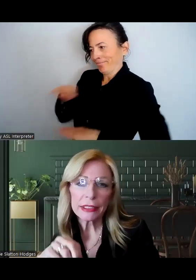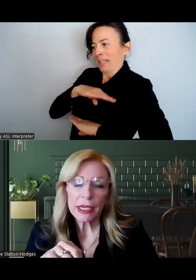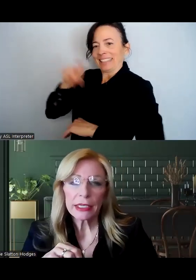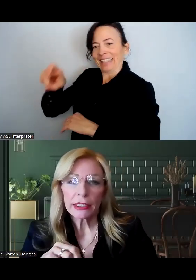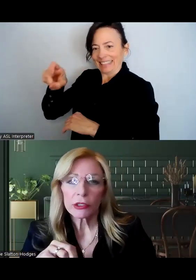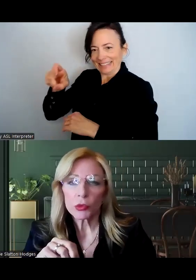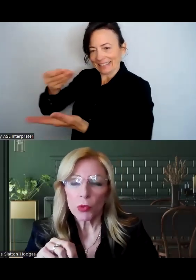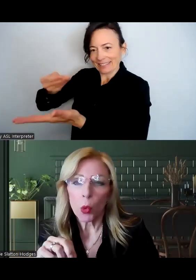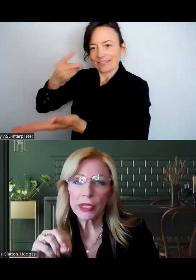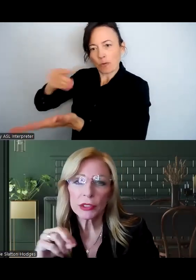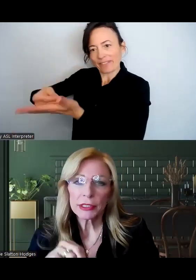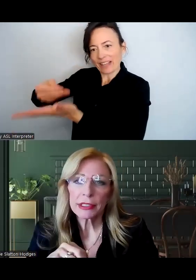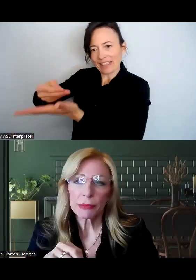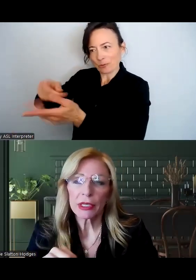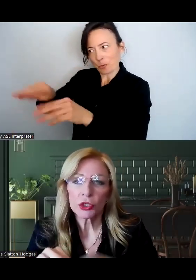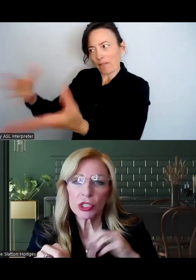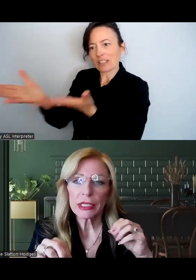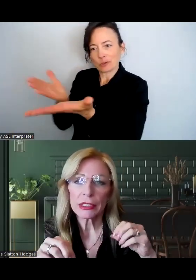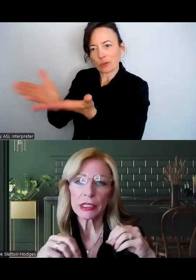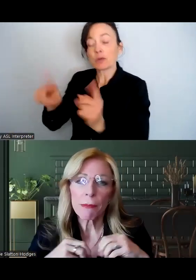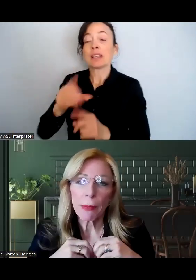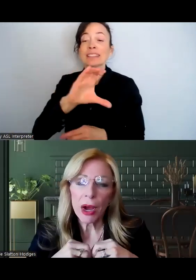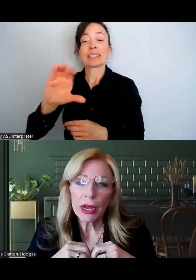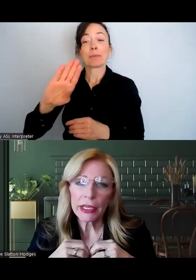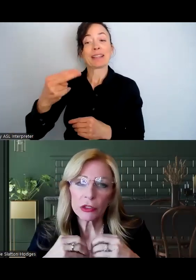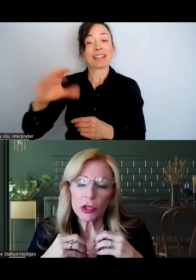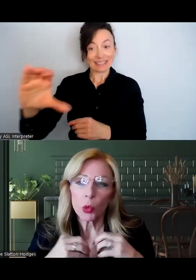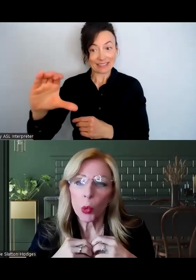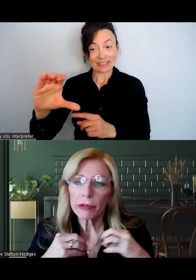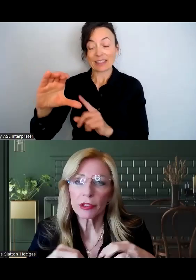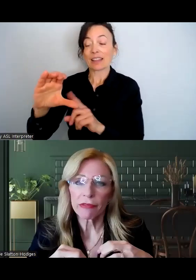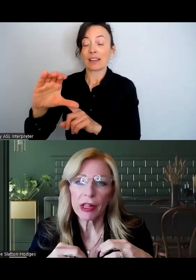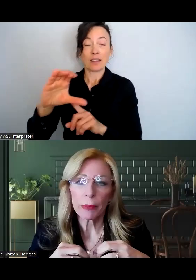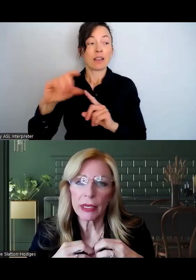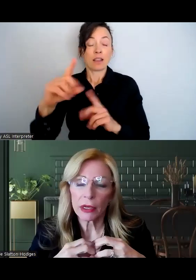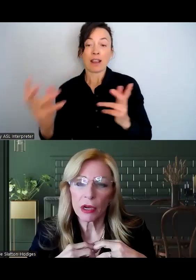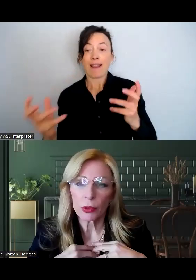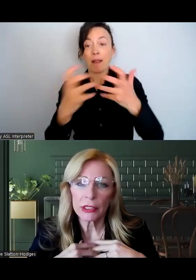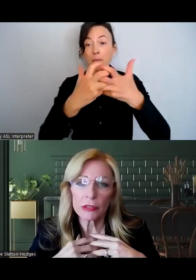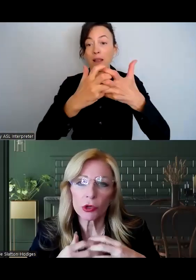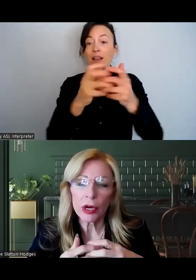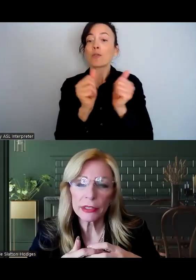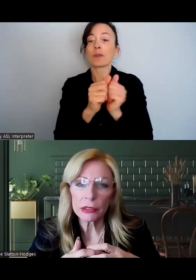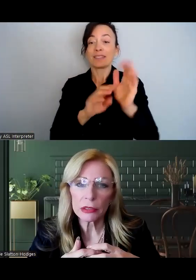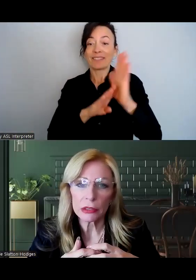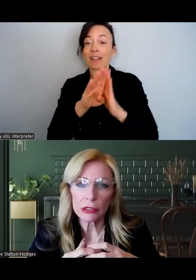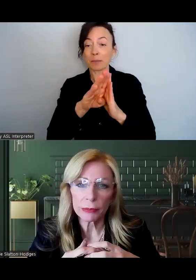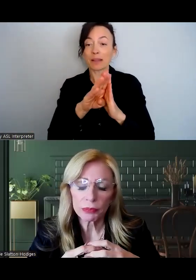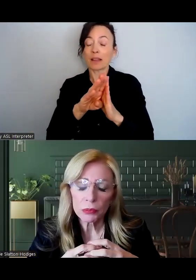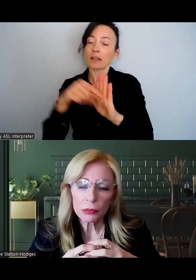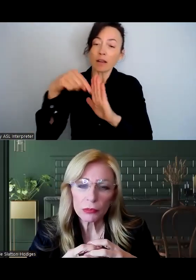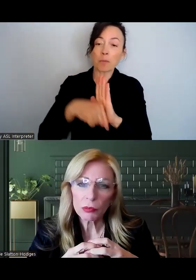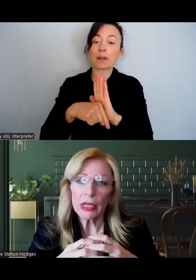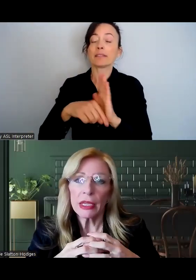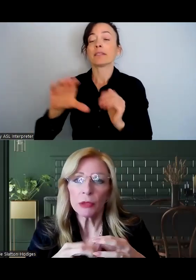what I can say is, when CCBHC is combined with developing a comprehensive crisis